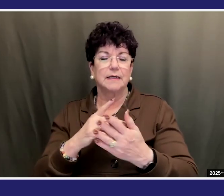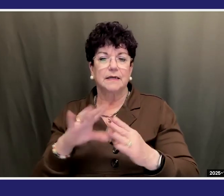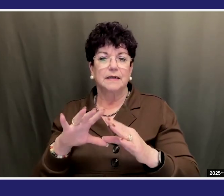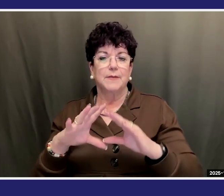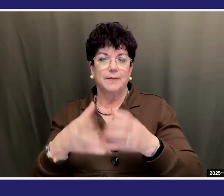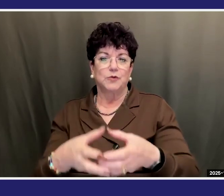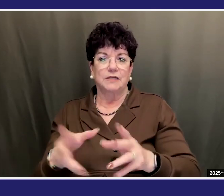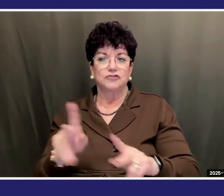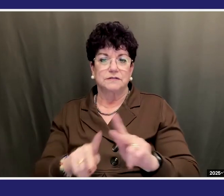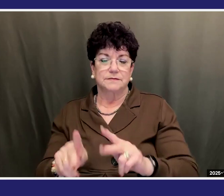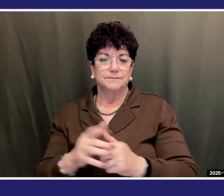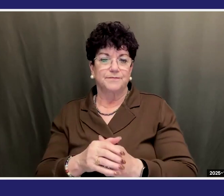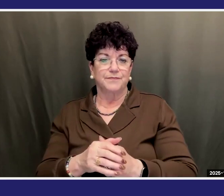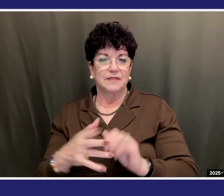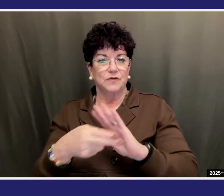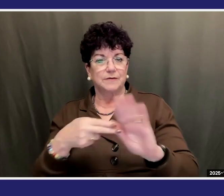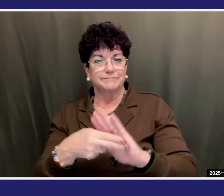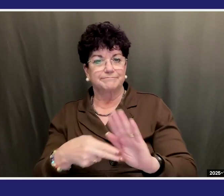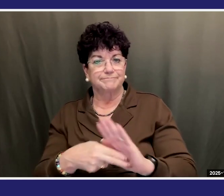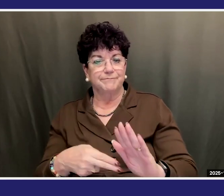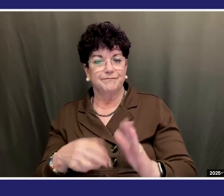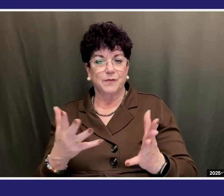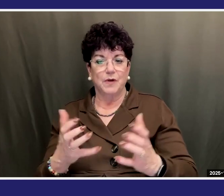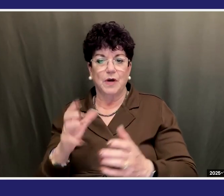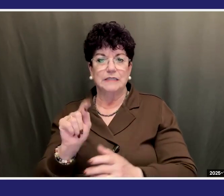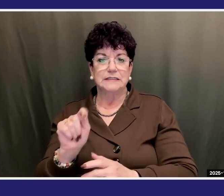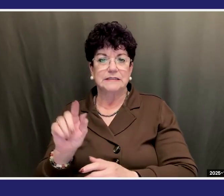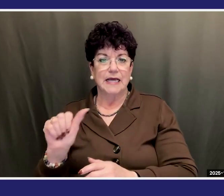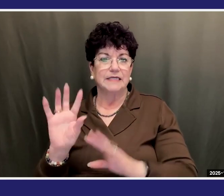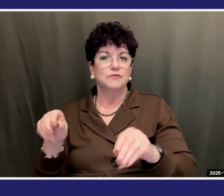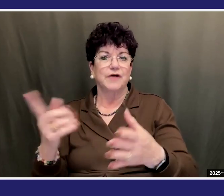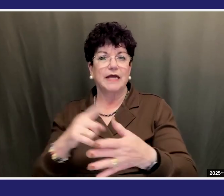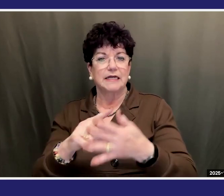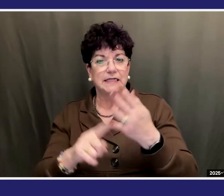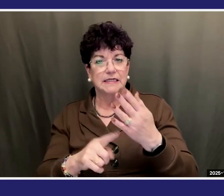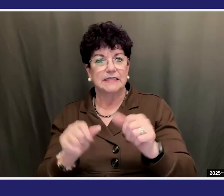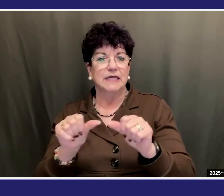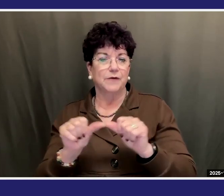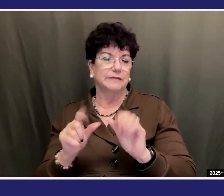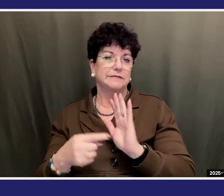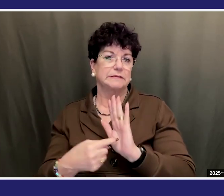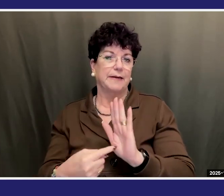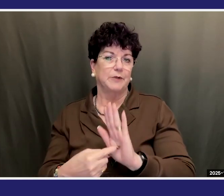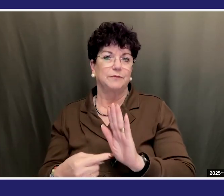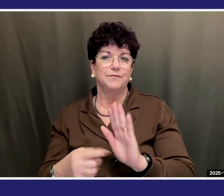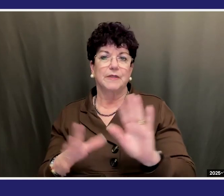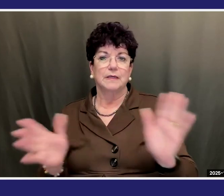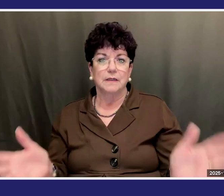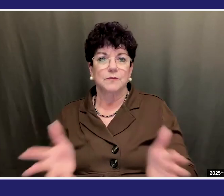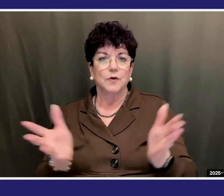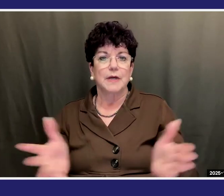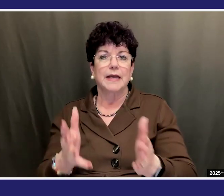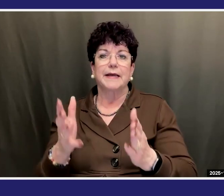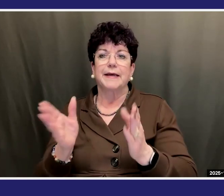the slides. We want to make sure that TTA is provided in unique areas. So as an example, we want to promote